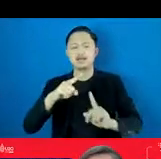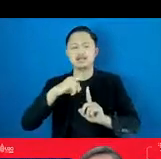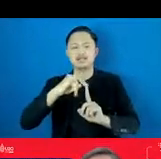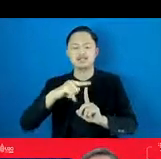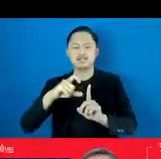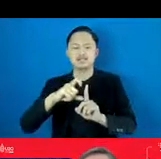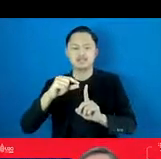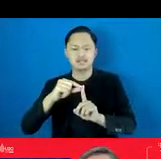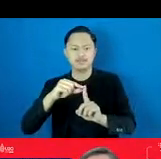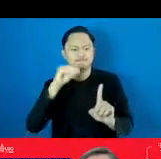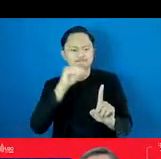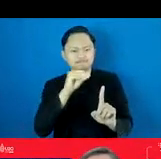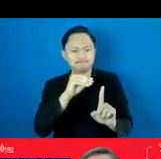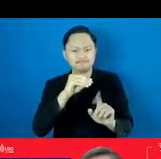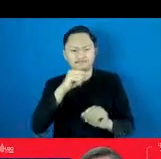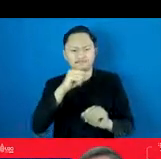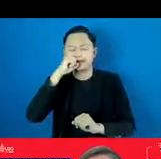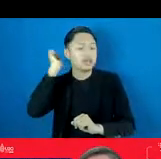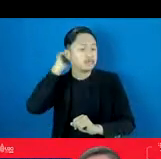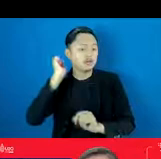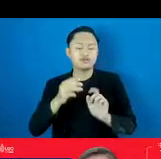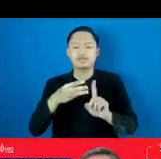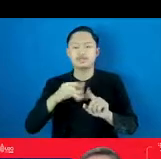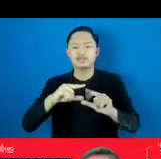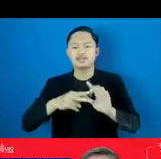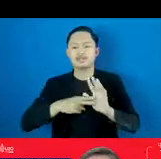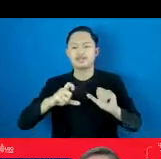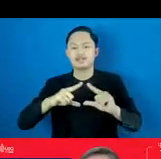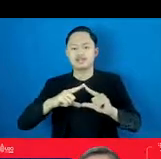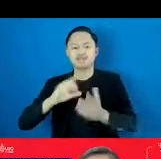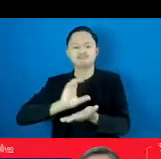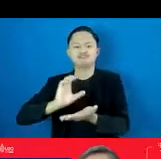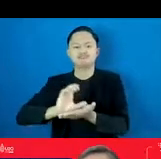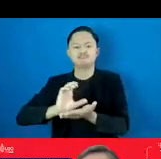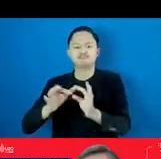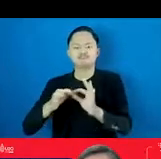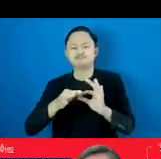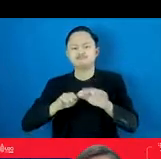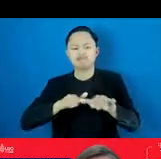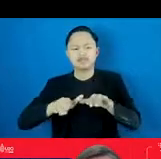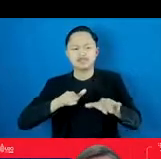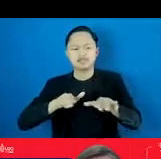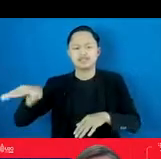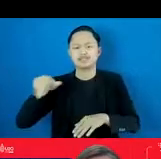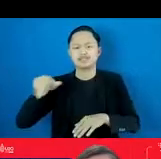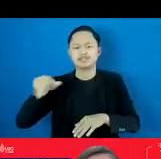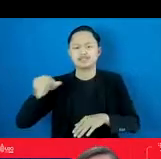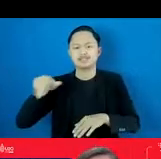Consultant, Ms. Bianca Macedo, the Investment and Partnership Manager for the Zebra Project at